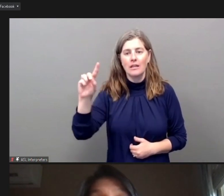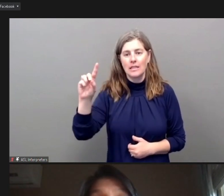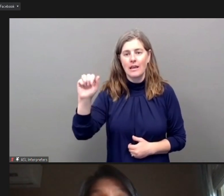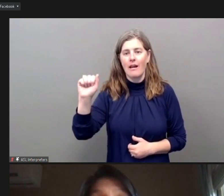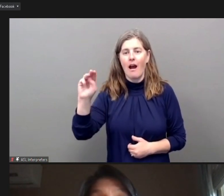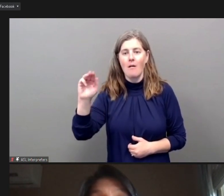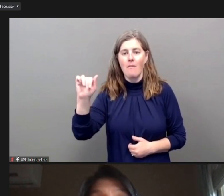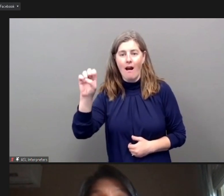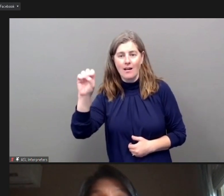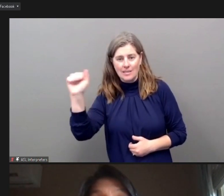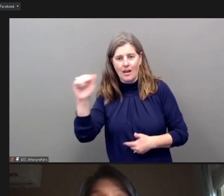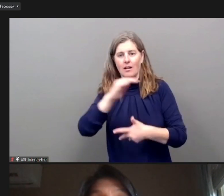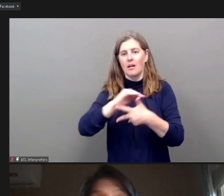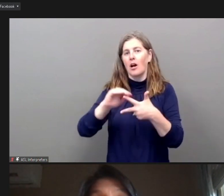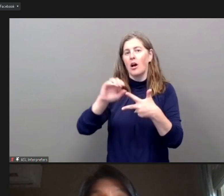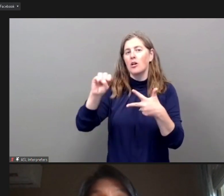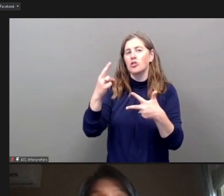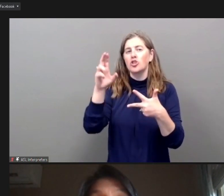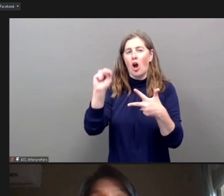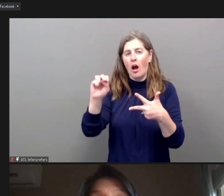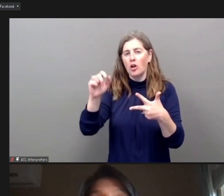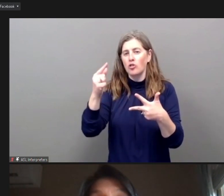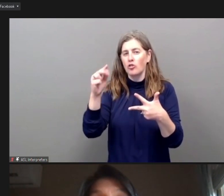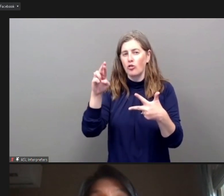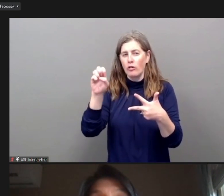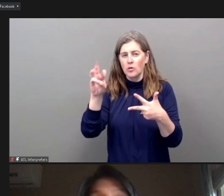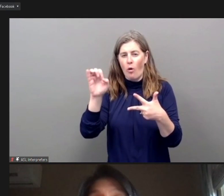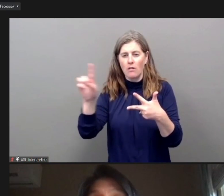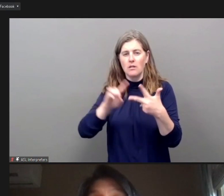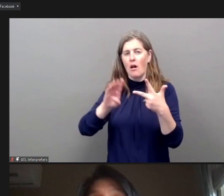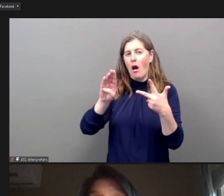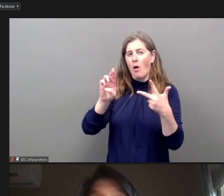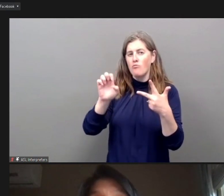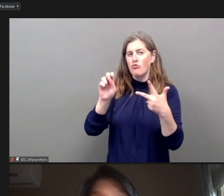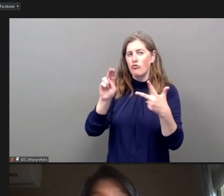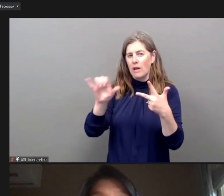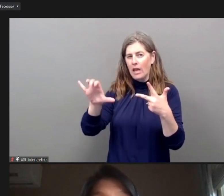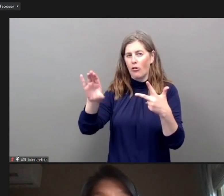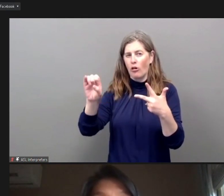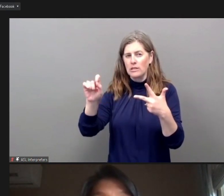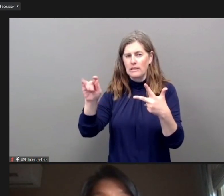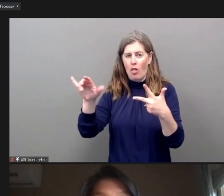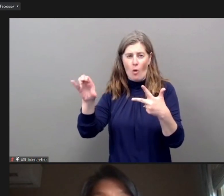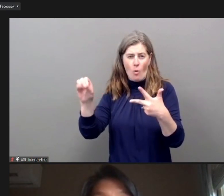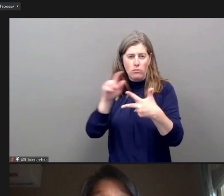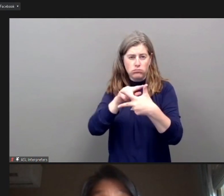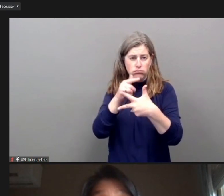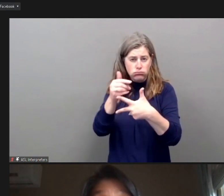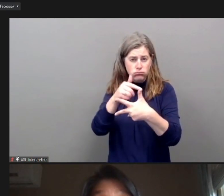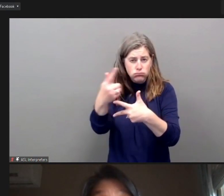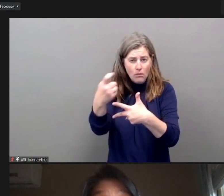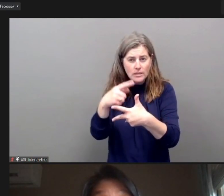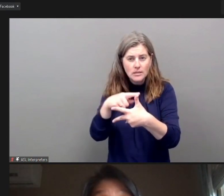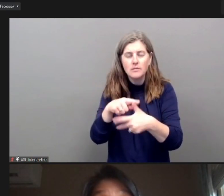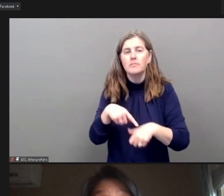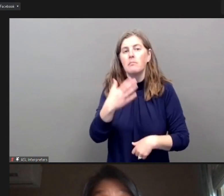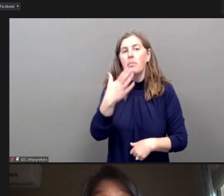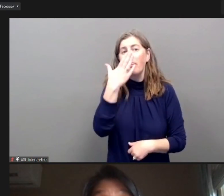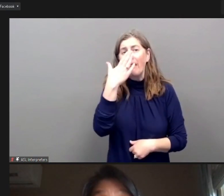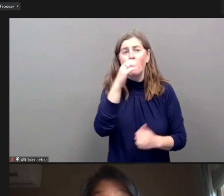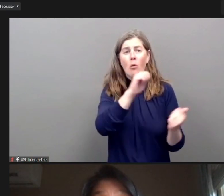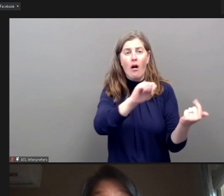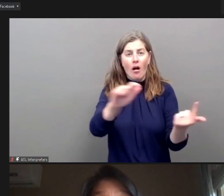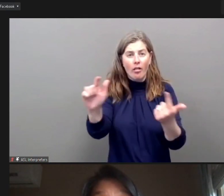Griswold, and then Brittany Costello. Algernon, you should be unmuted and able to ask your question. Thank you,